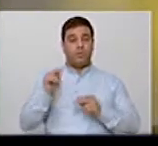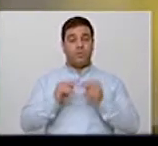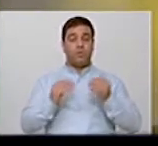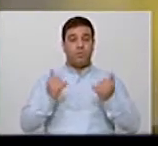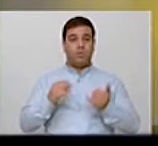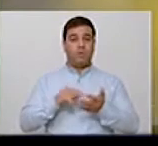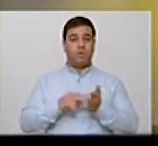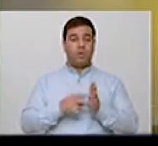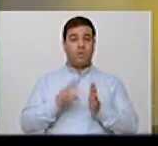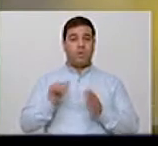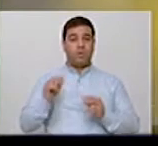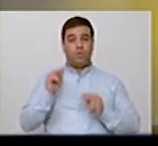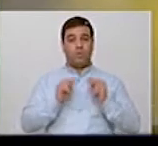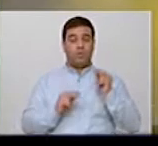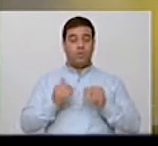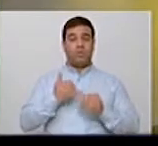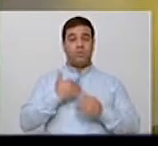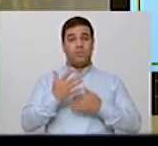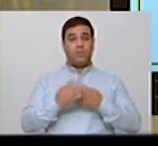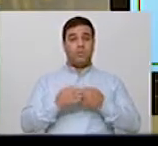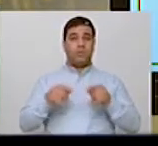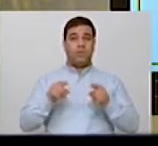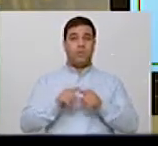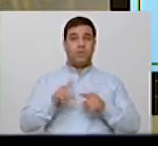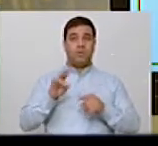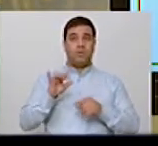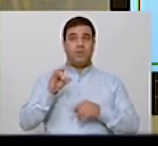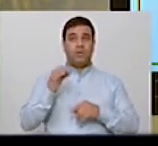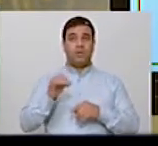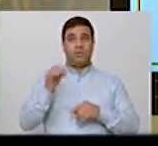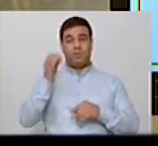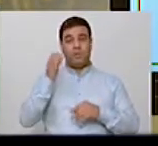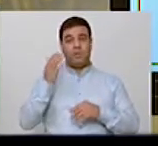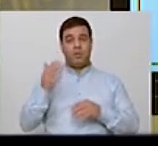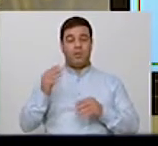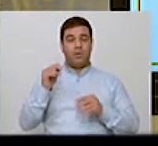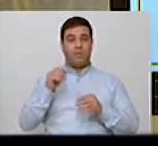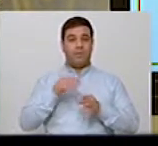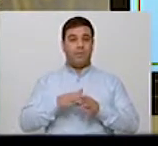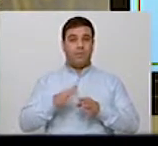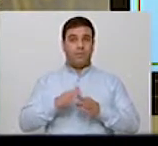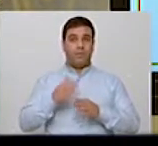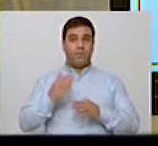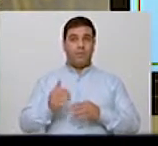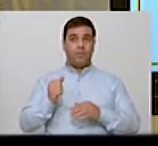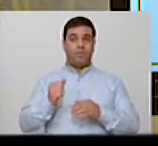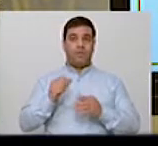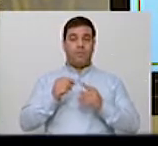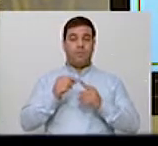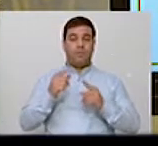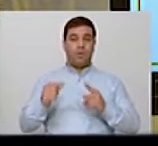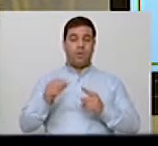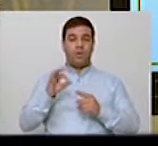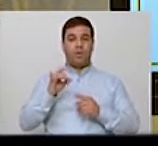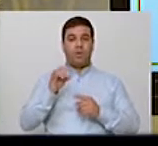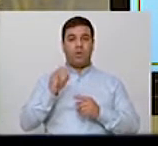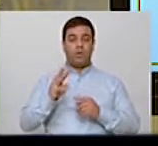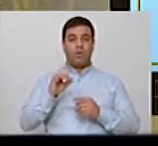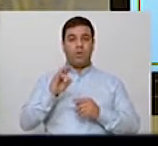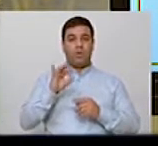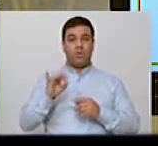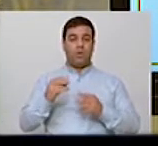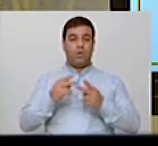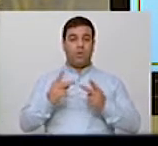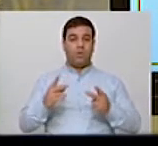bugungi darsimizda biz sizlar bilan nazariy bilimlarni amalda qo'llaymiz. Barglarda organik moddalarning